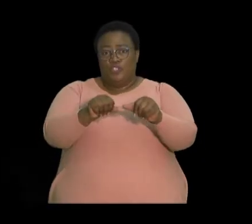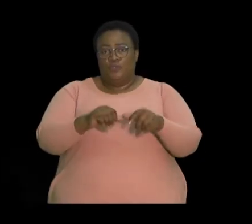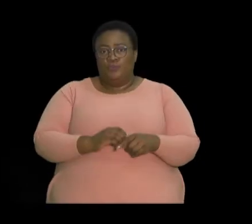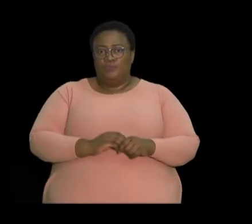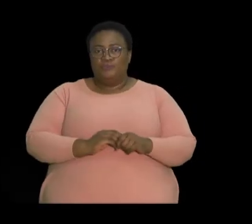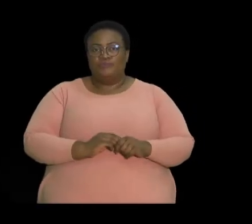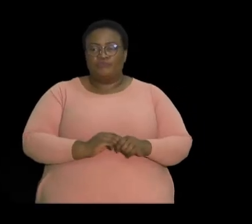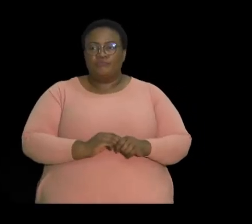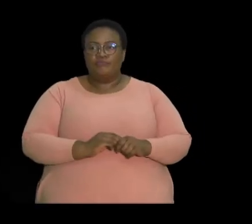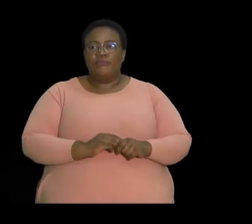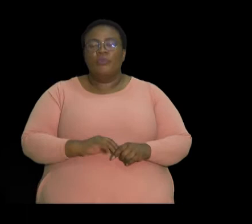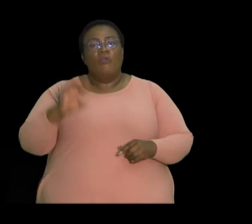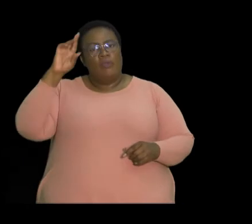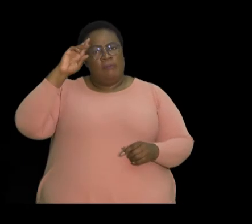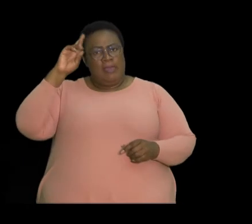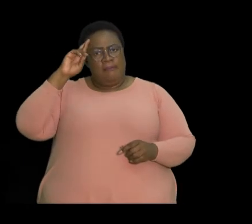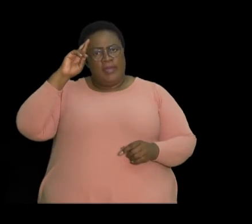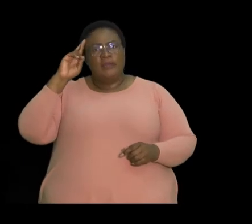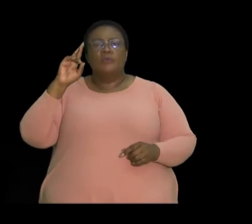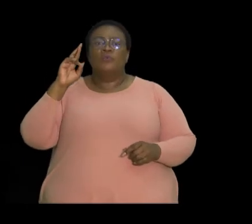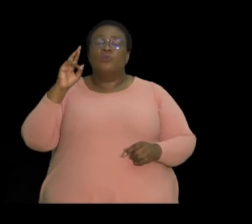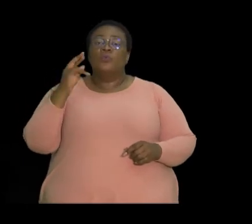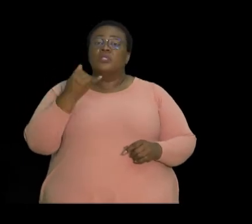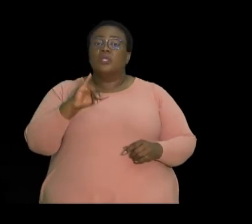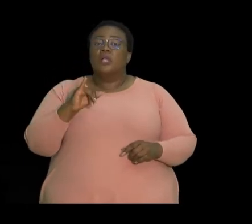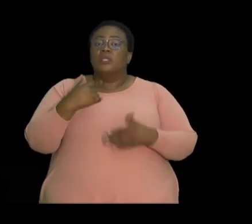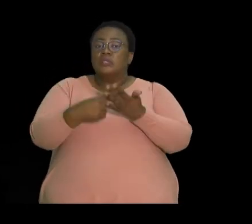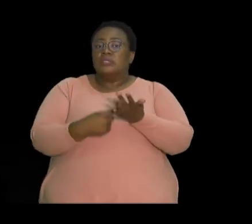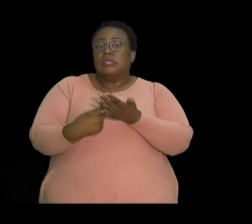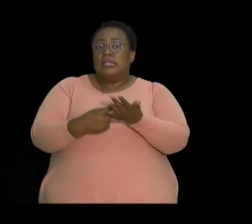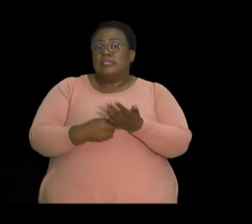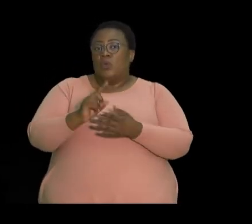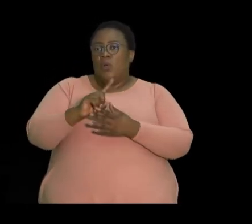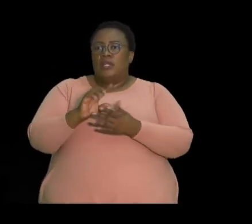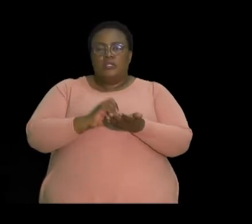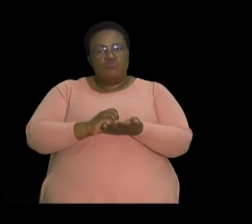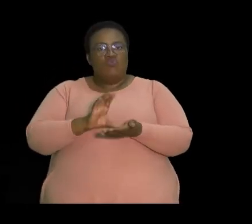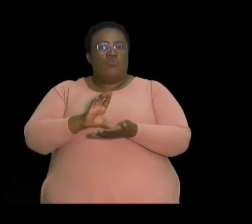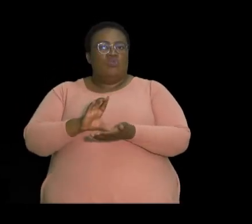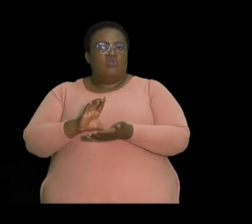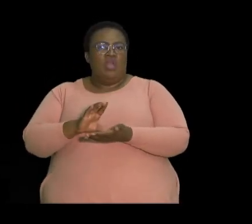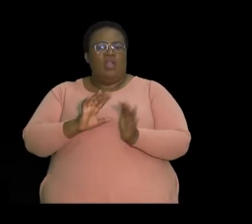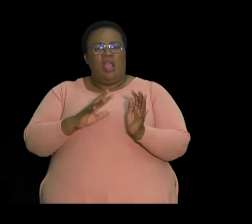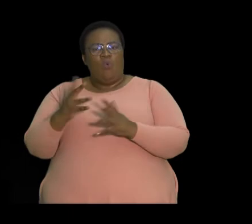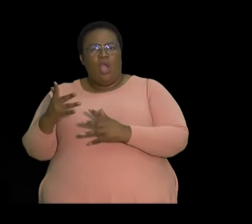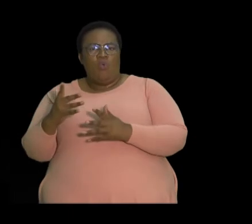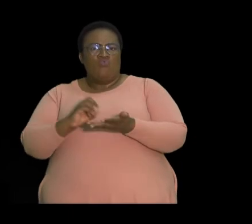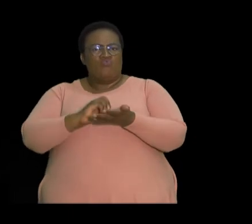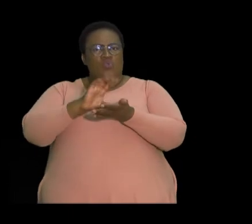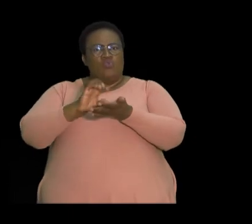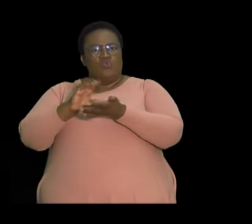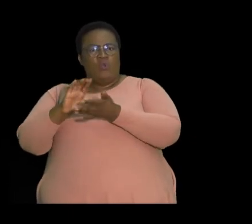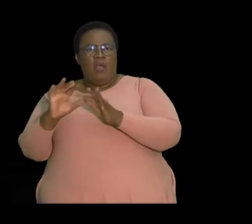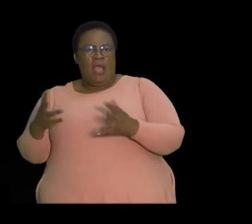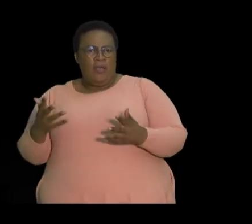remember, our big idea is still about growth, and we are looking at patterns under growth. Specifically, we've been looking at